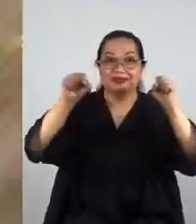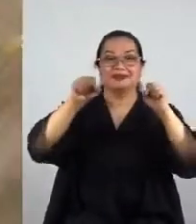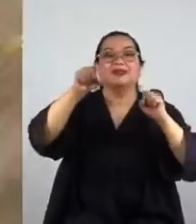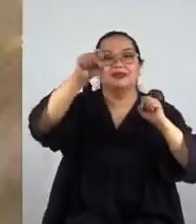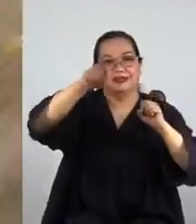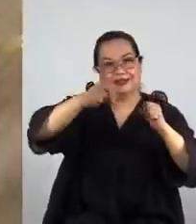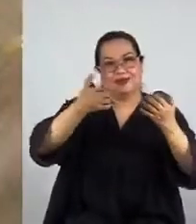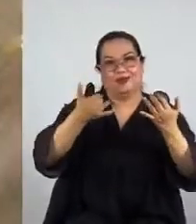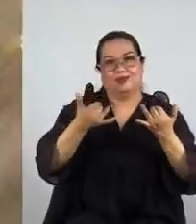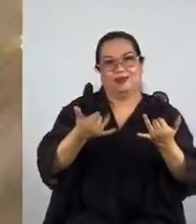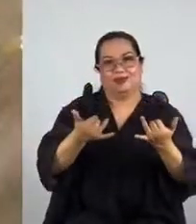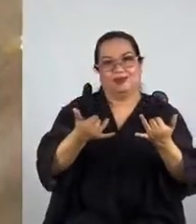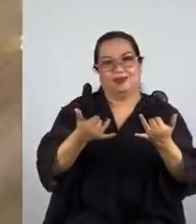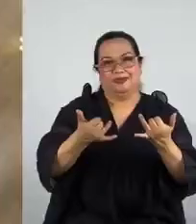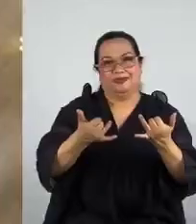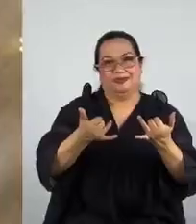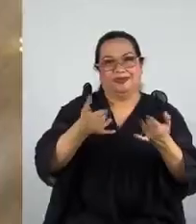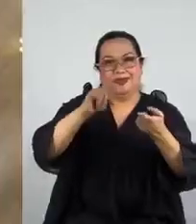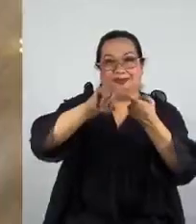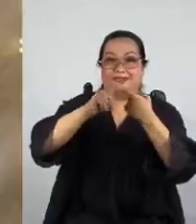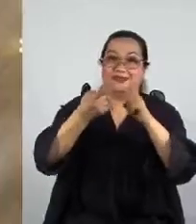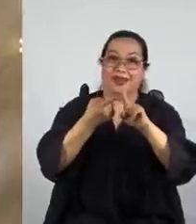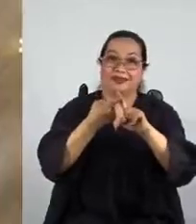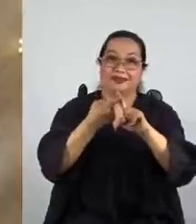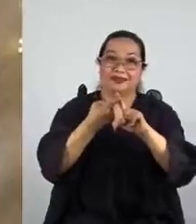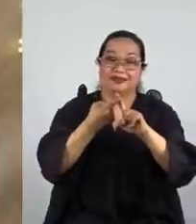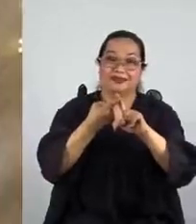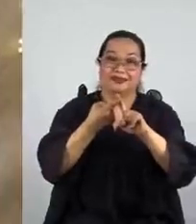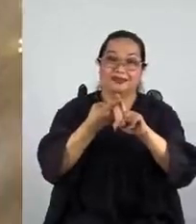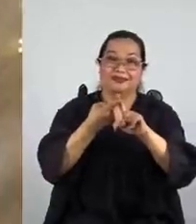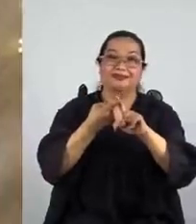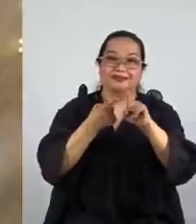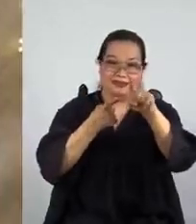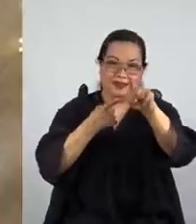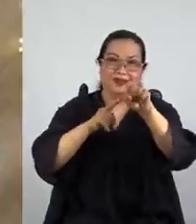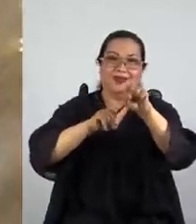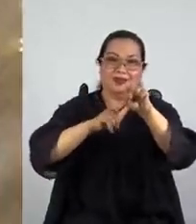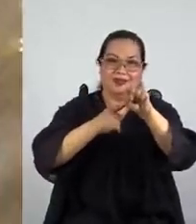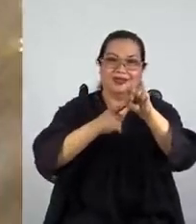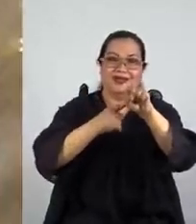Savior. Friend, start the year right.